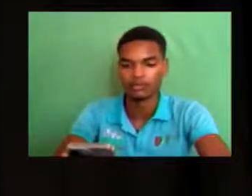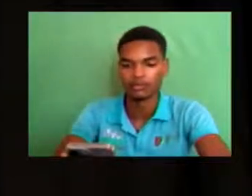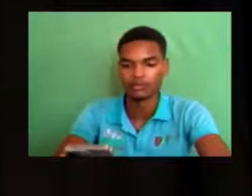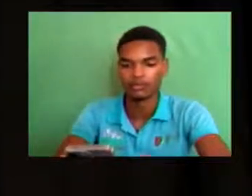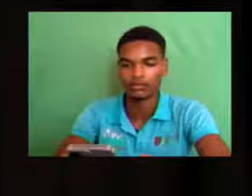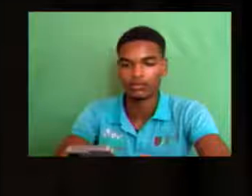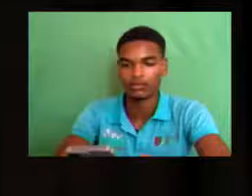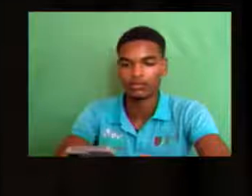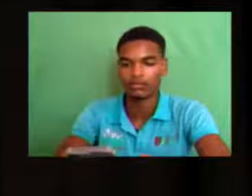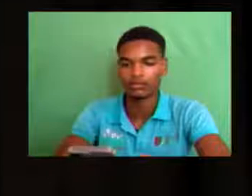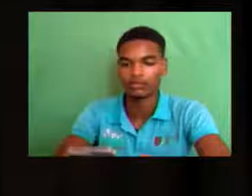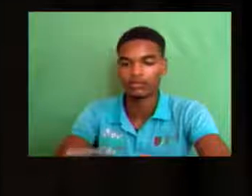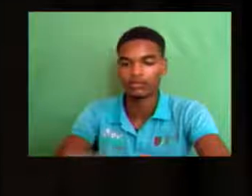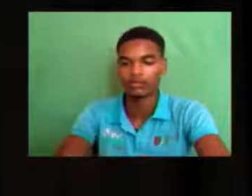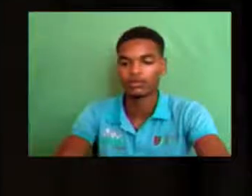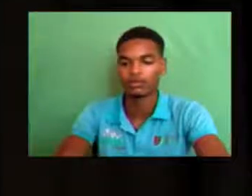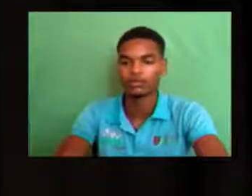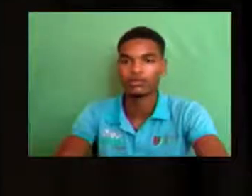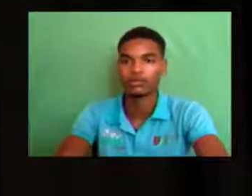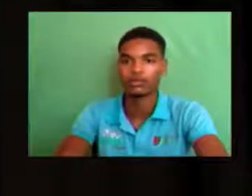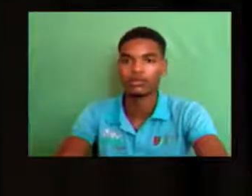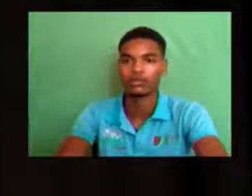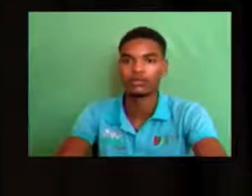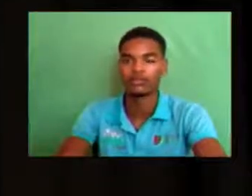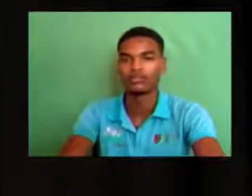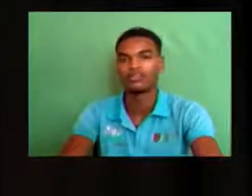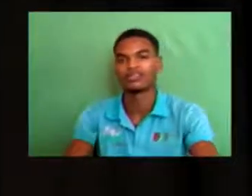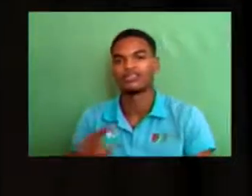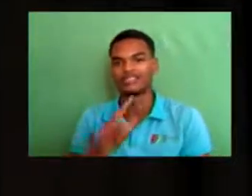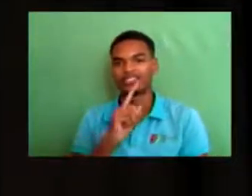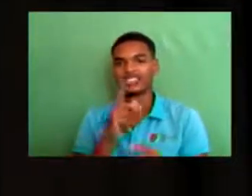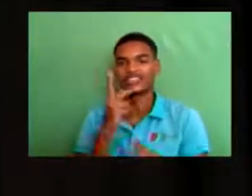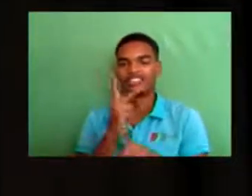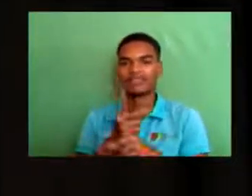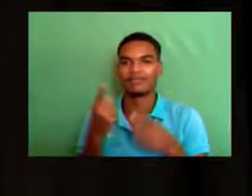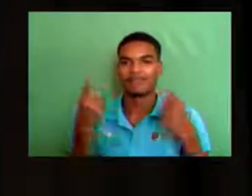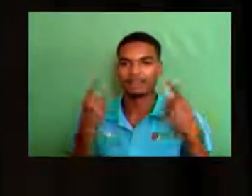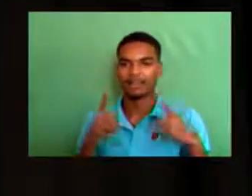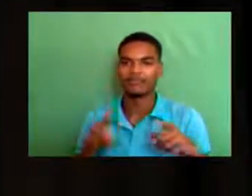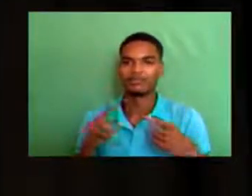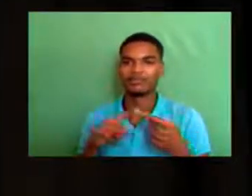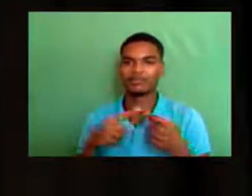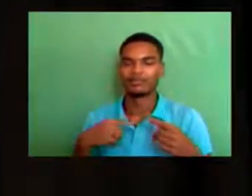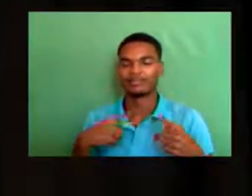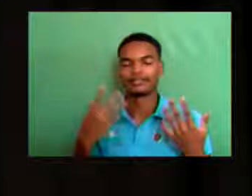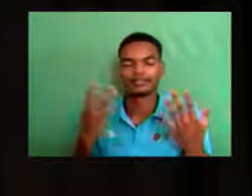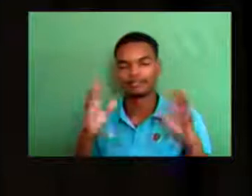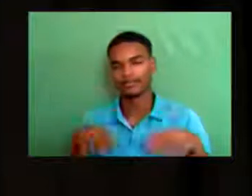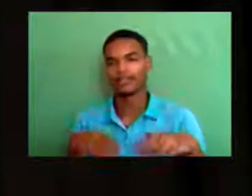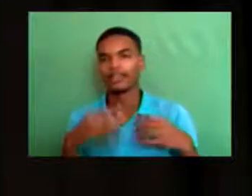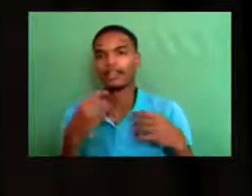It keeps happening to me every time I come on stage. I gotta watch it next time. So, good morning, everybody.